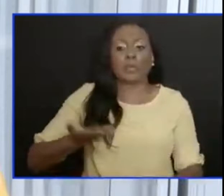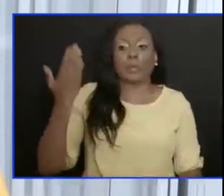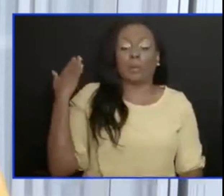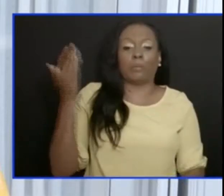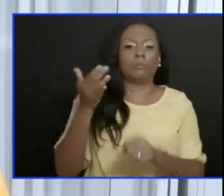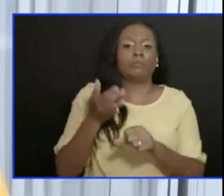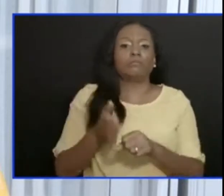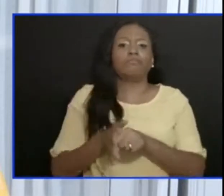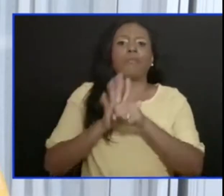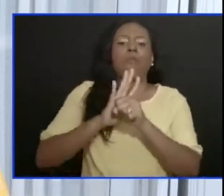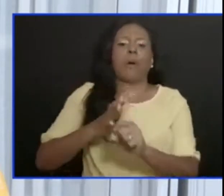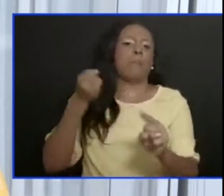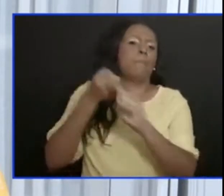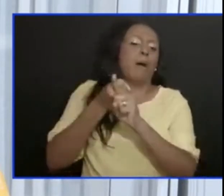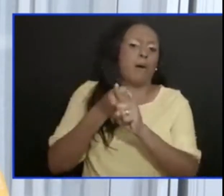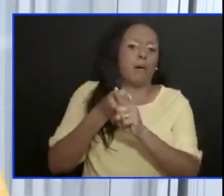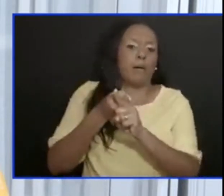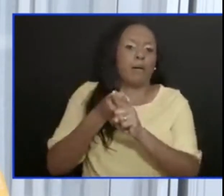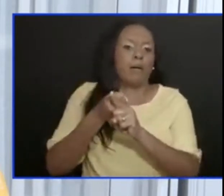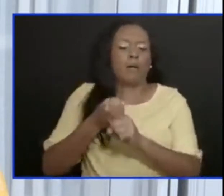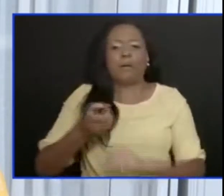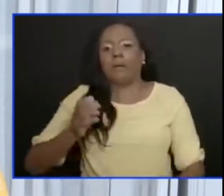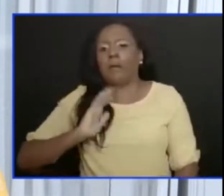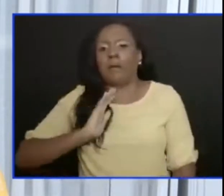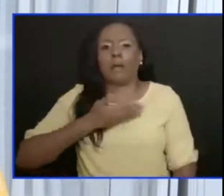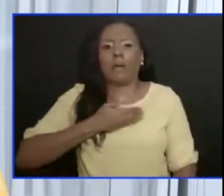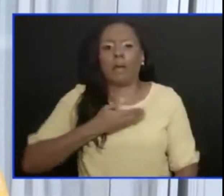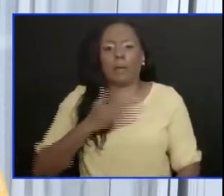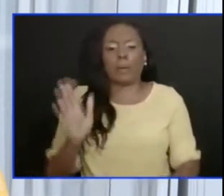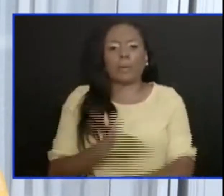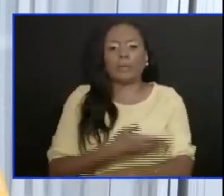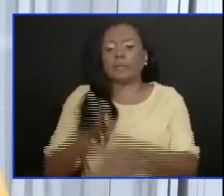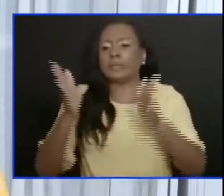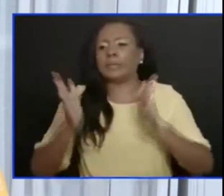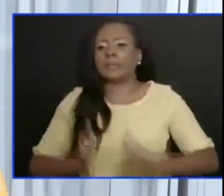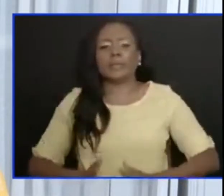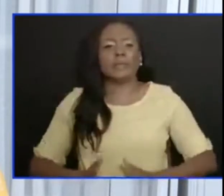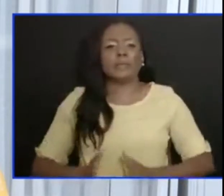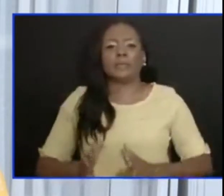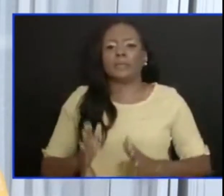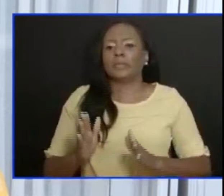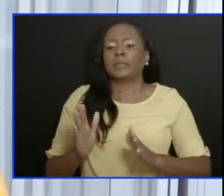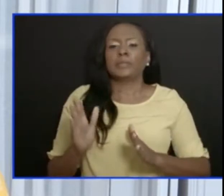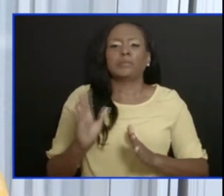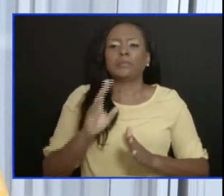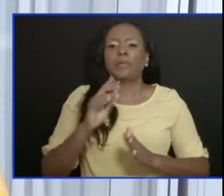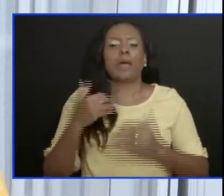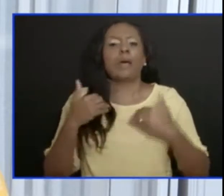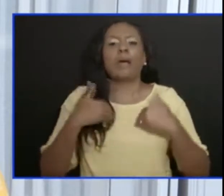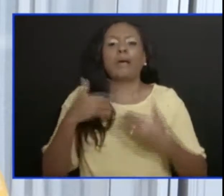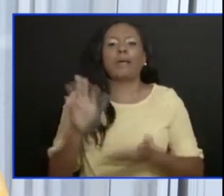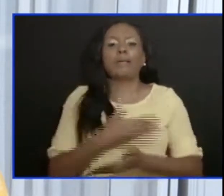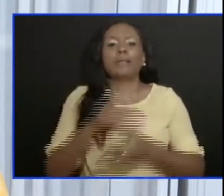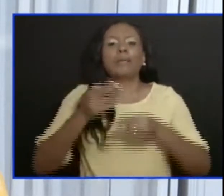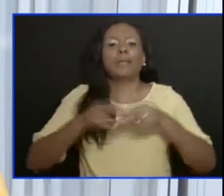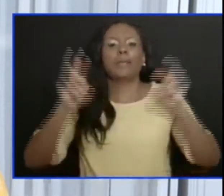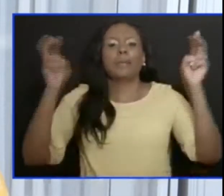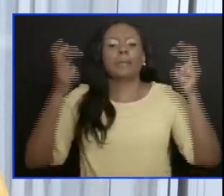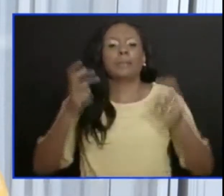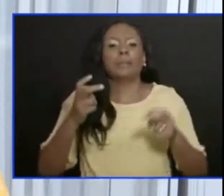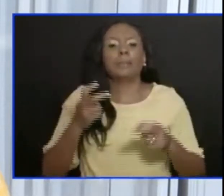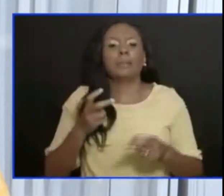pandemic, our talented entertainers produced and performed a masterpiece of a song entitled, "This Is Who We